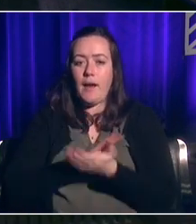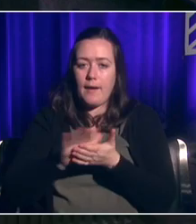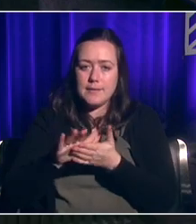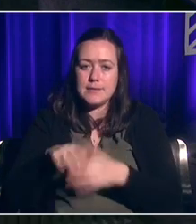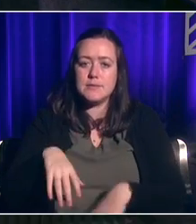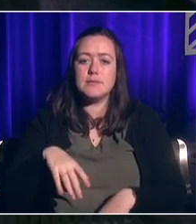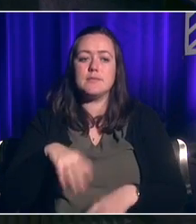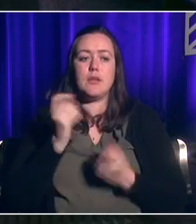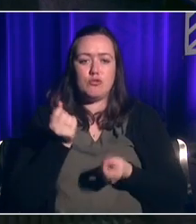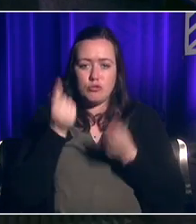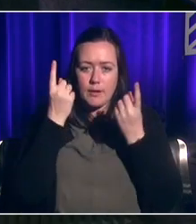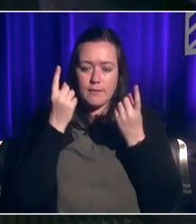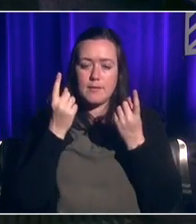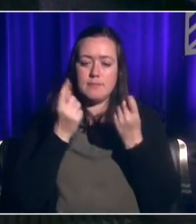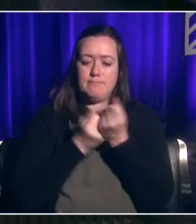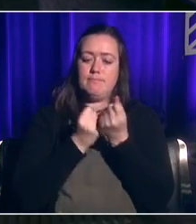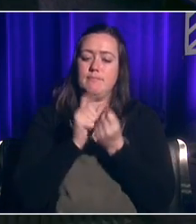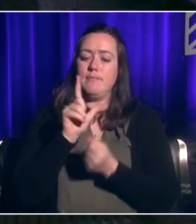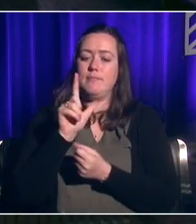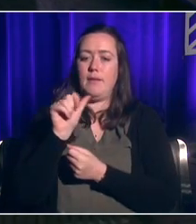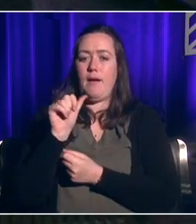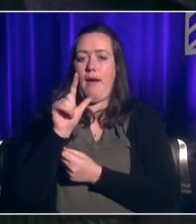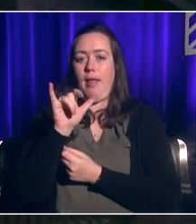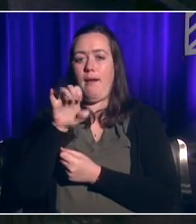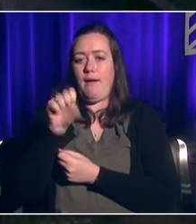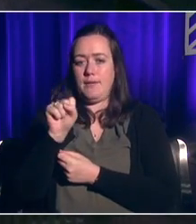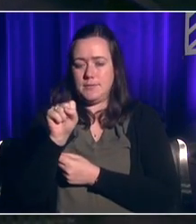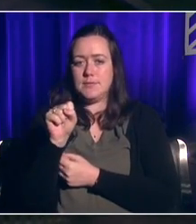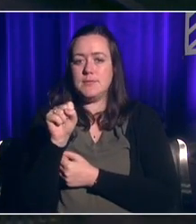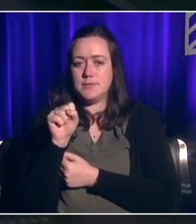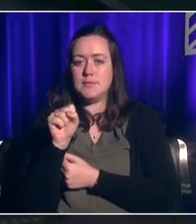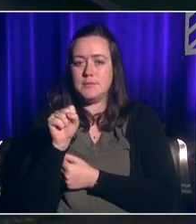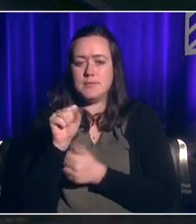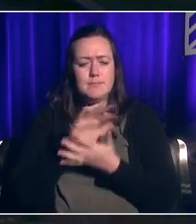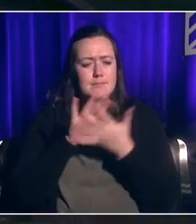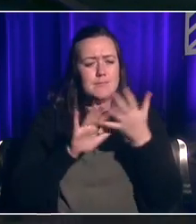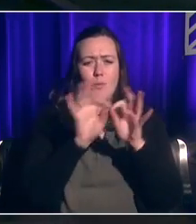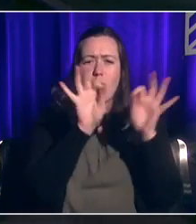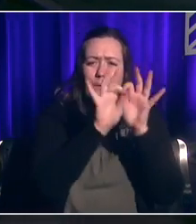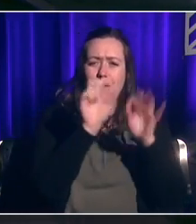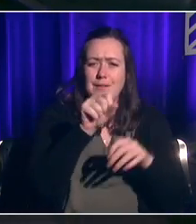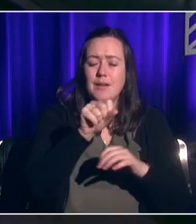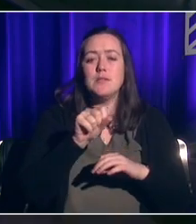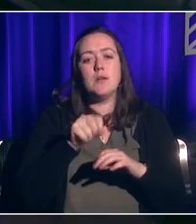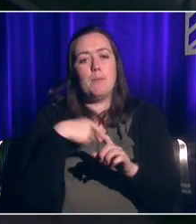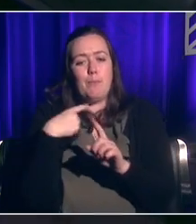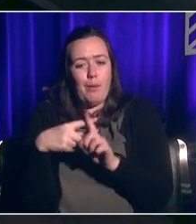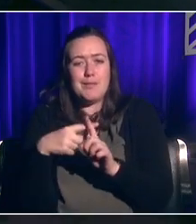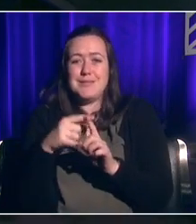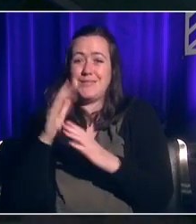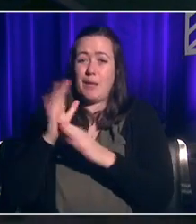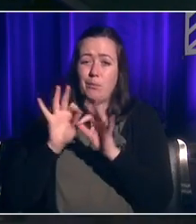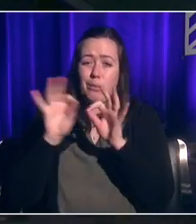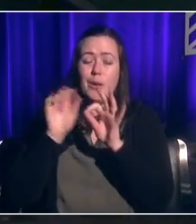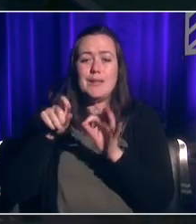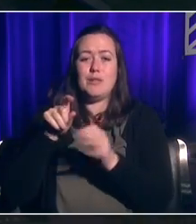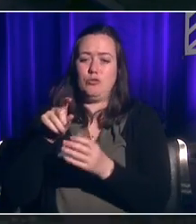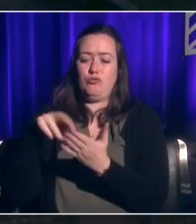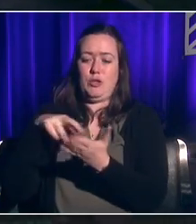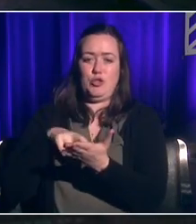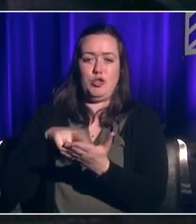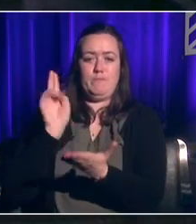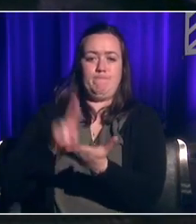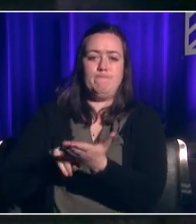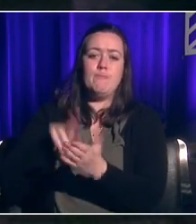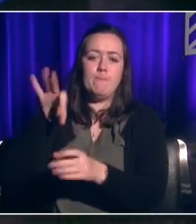allies. But ultimately, we need to register, and we need to participate. Because this election didn't happen because we woke up one day and didn't.